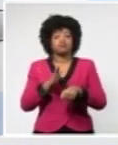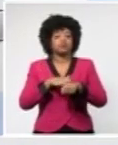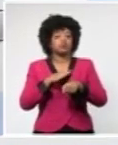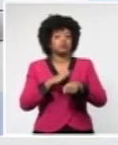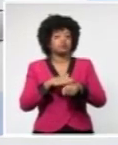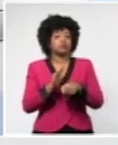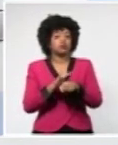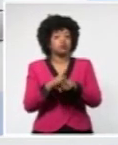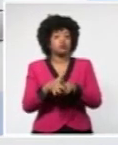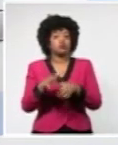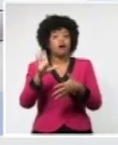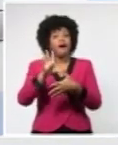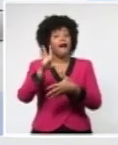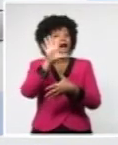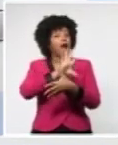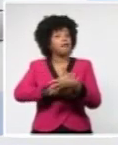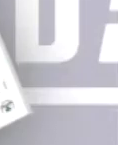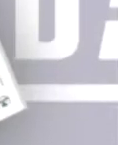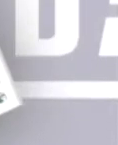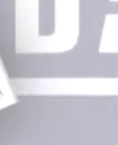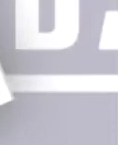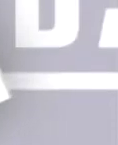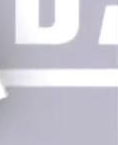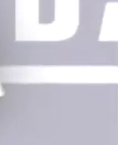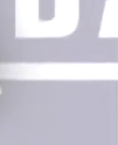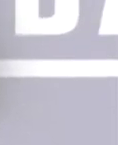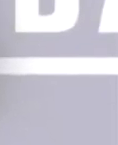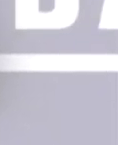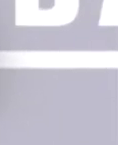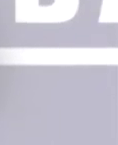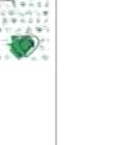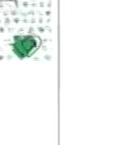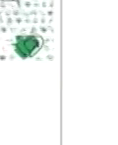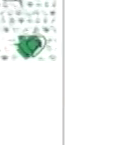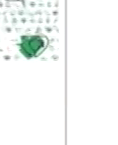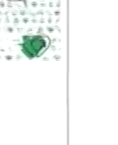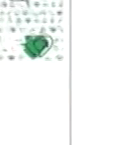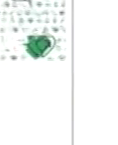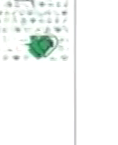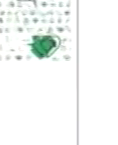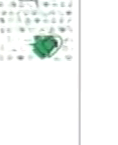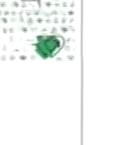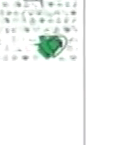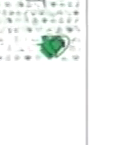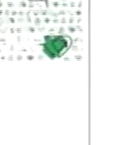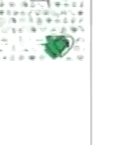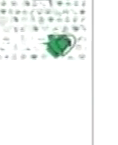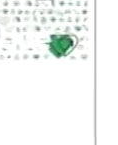world.